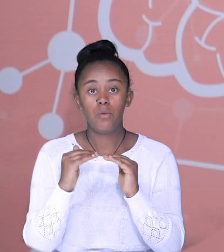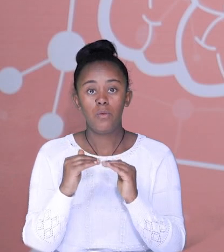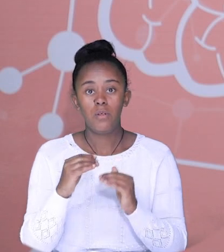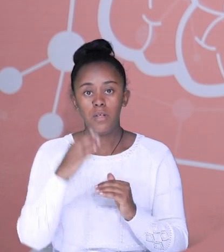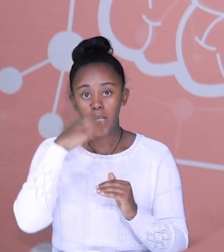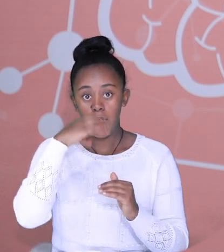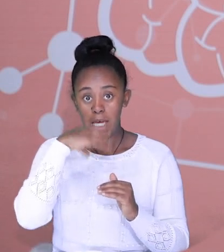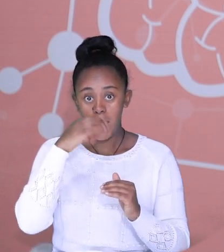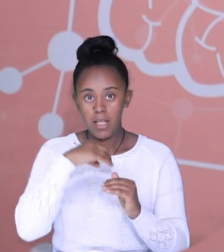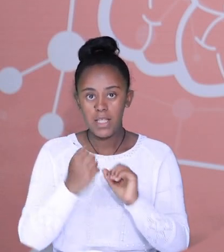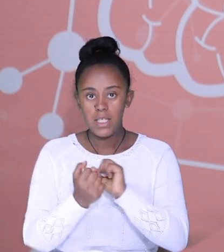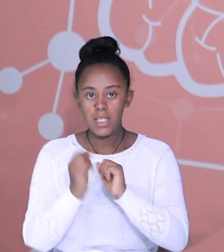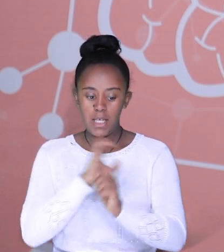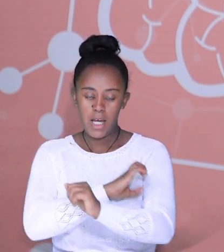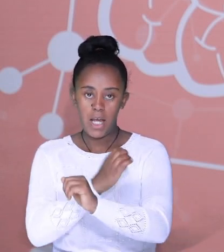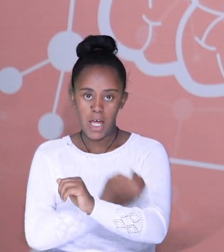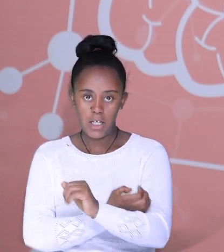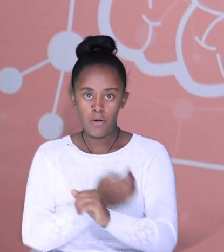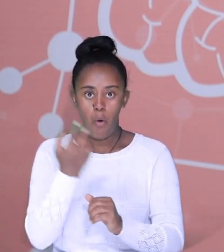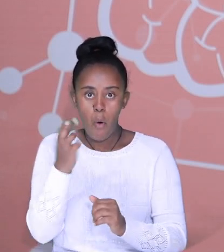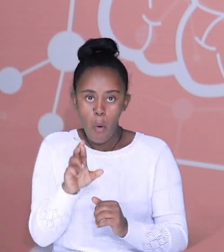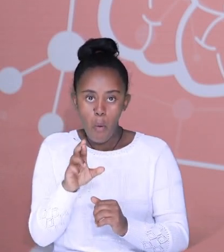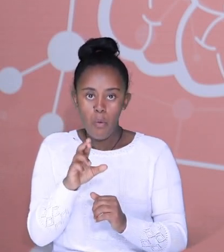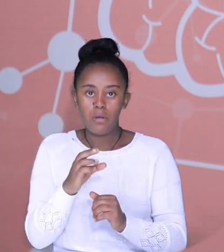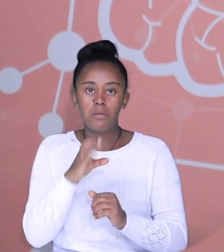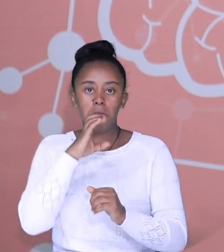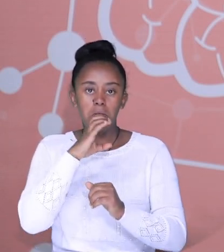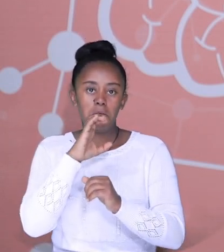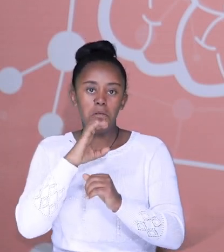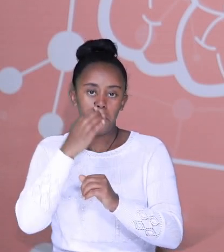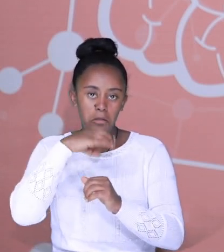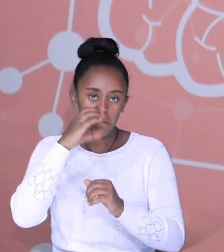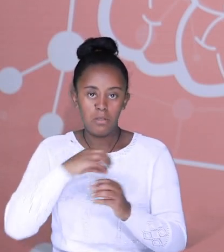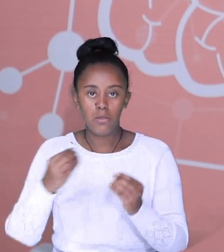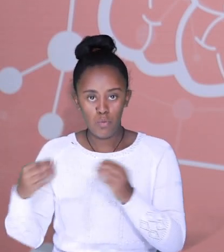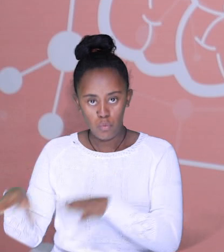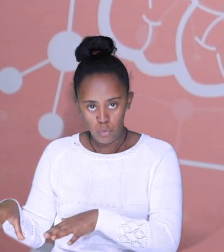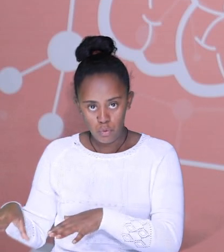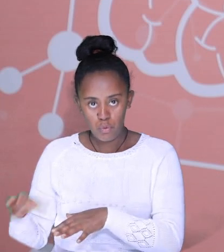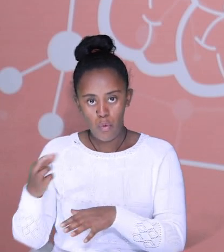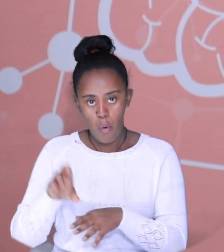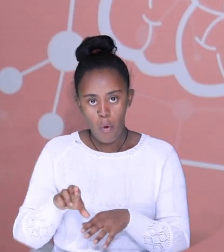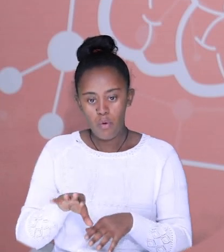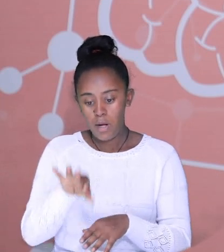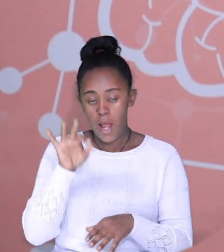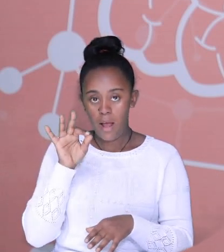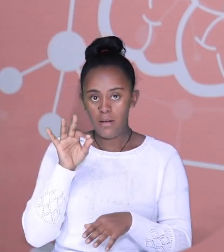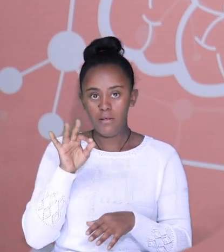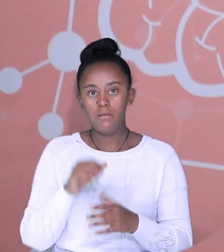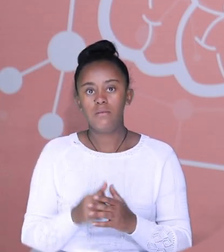heat energy or heat loss or gain.